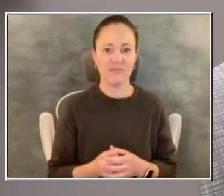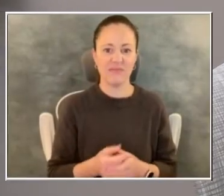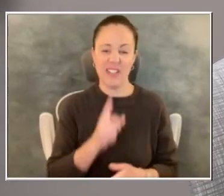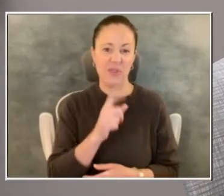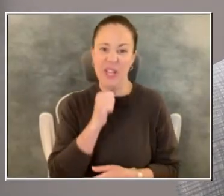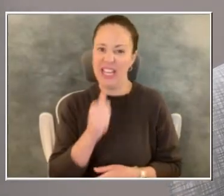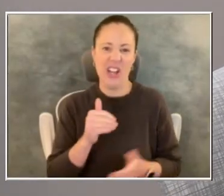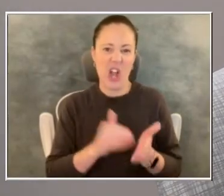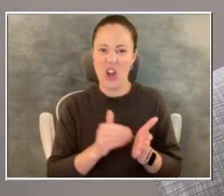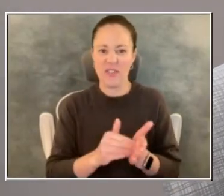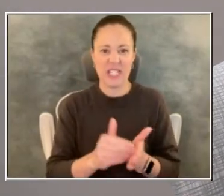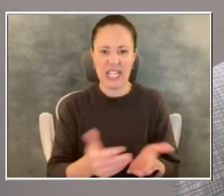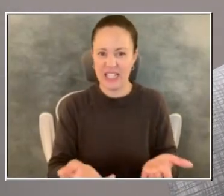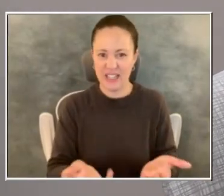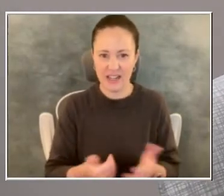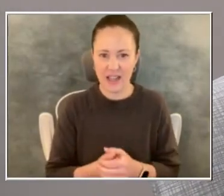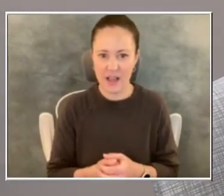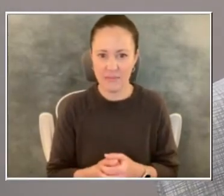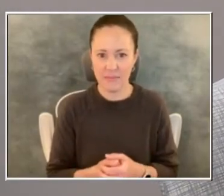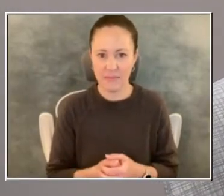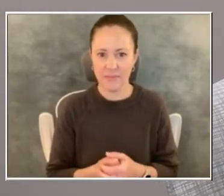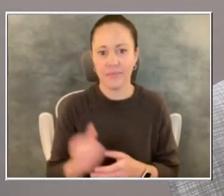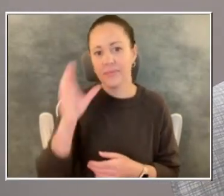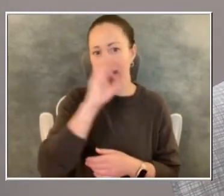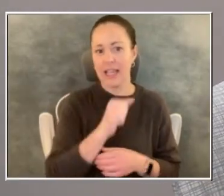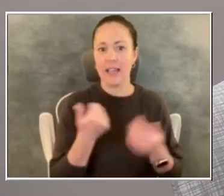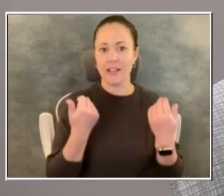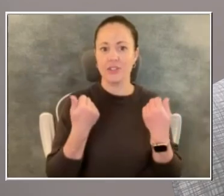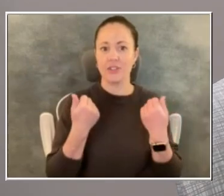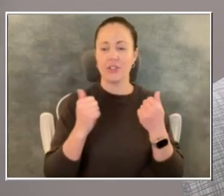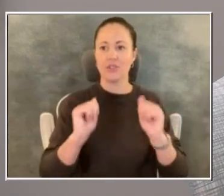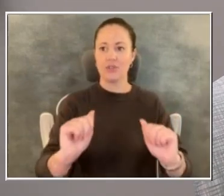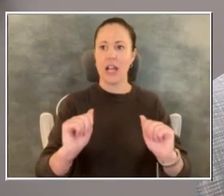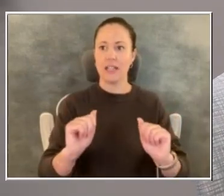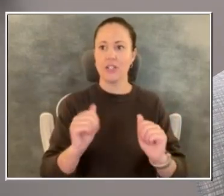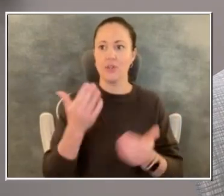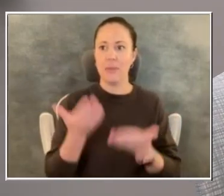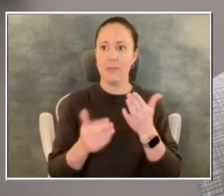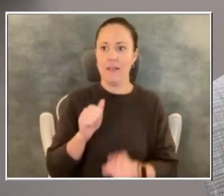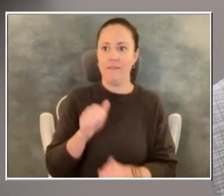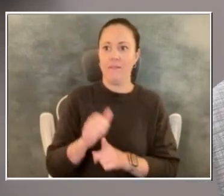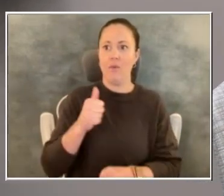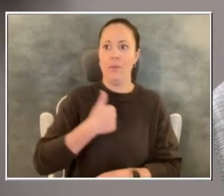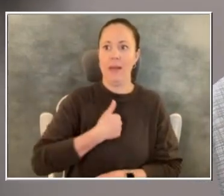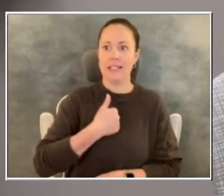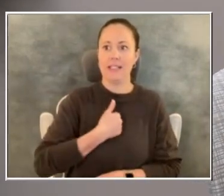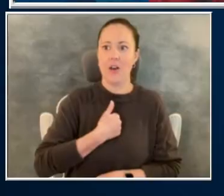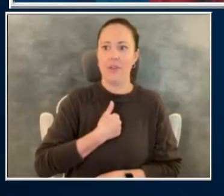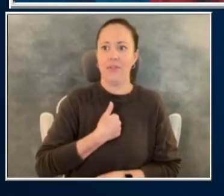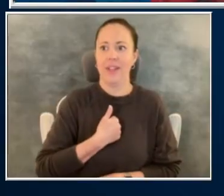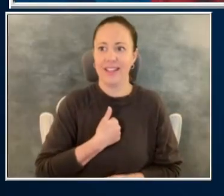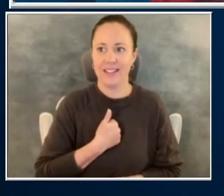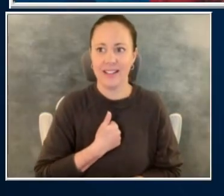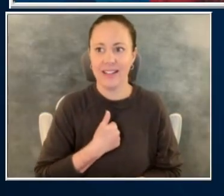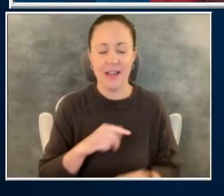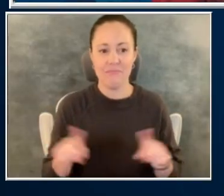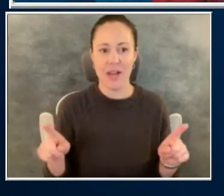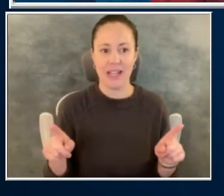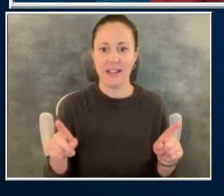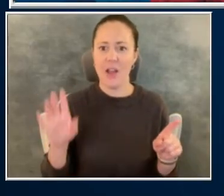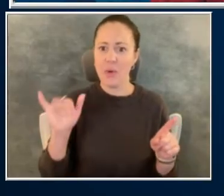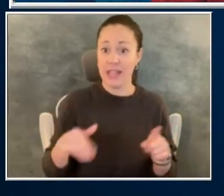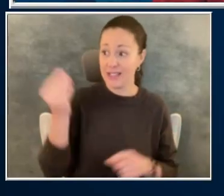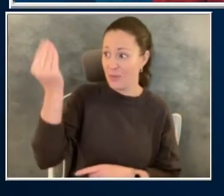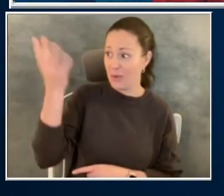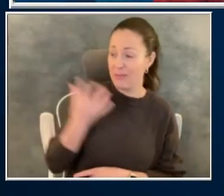often. I guess trying to fool myself that, you know, it was healthy. Well, that's what we've been told for years, Kathy, is that a glass of